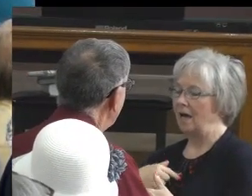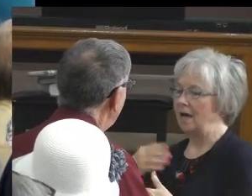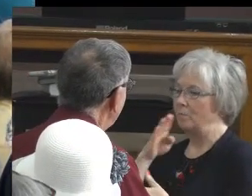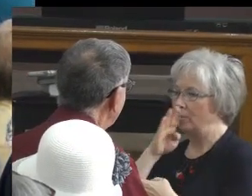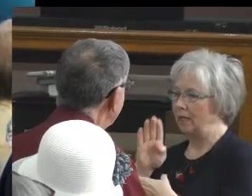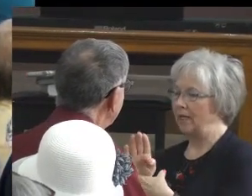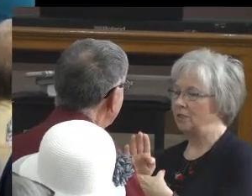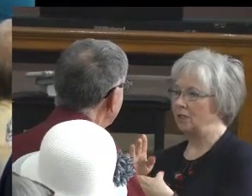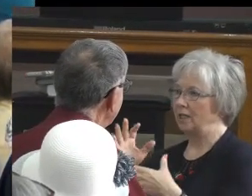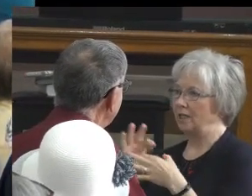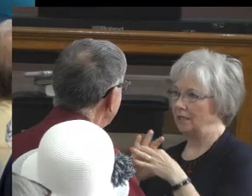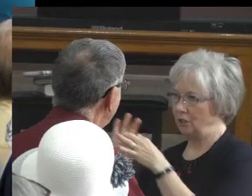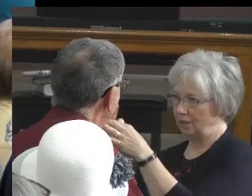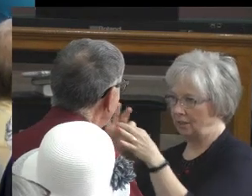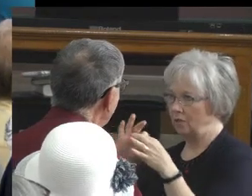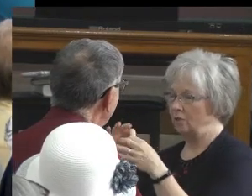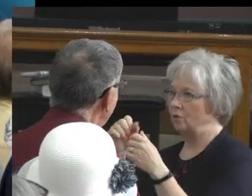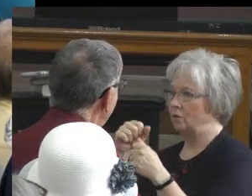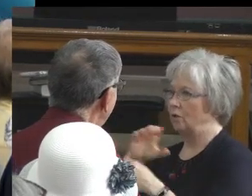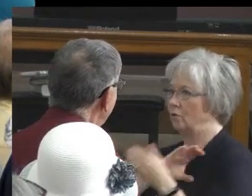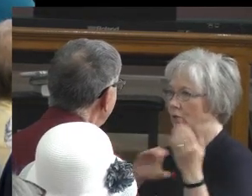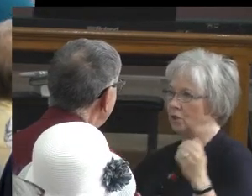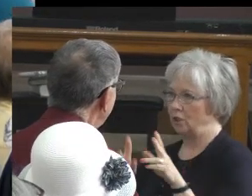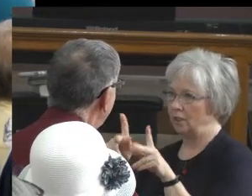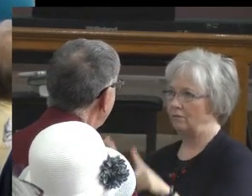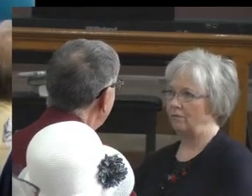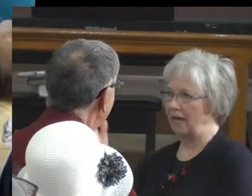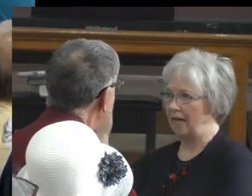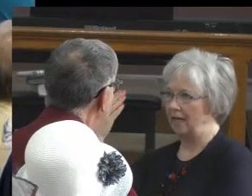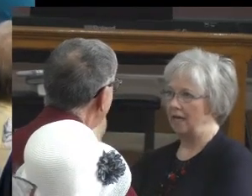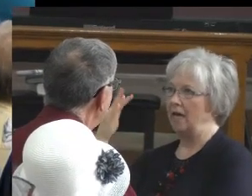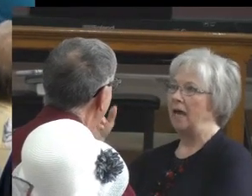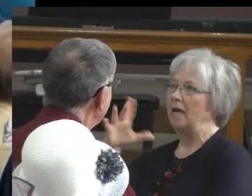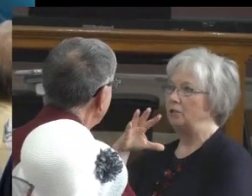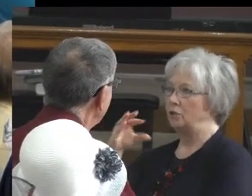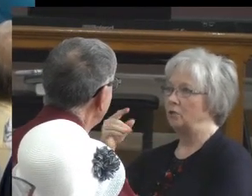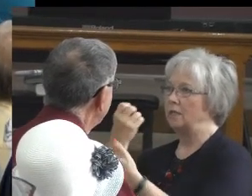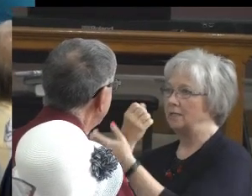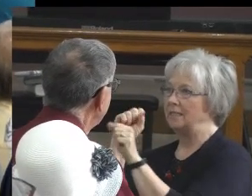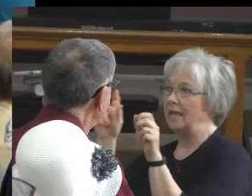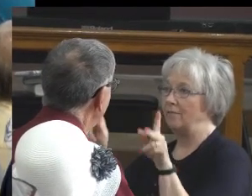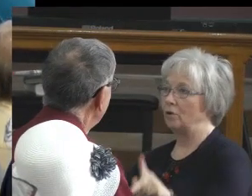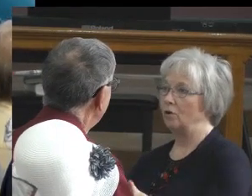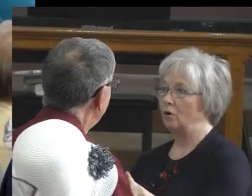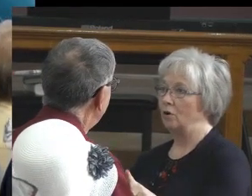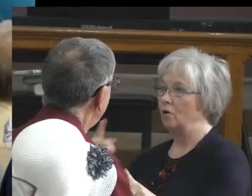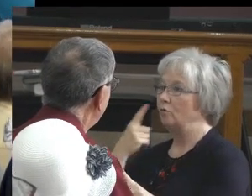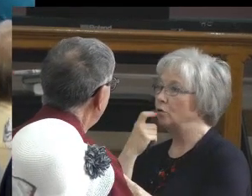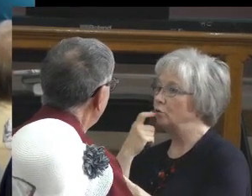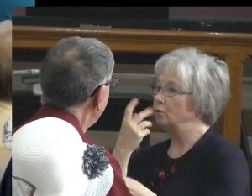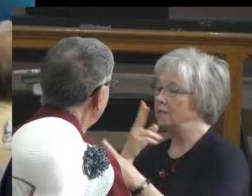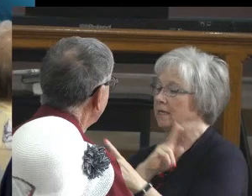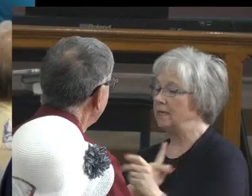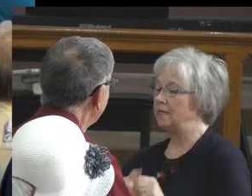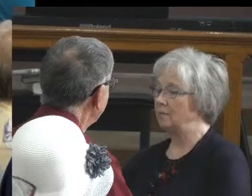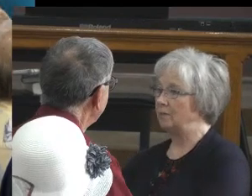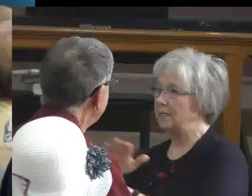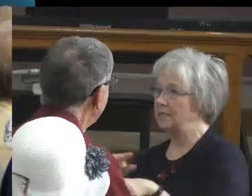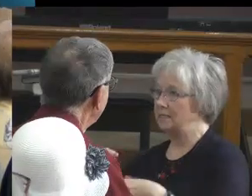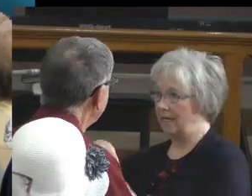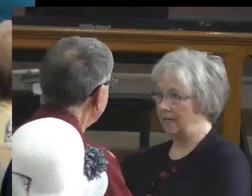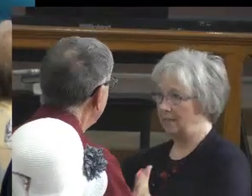I pledge allegiance to the Christian flag and to the Savior for whose kingdom